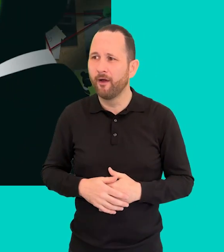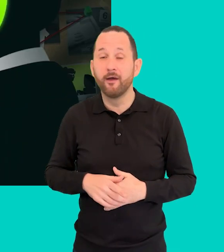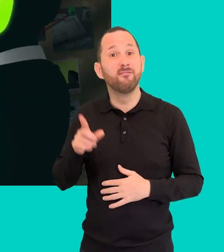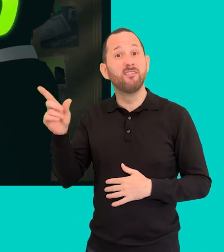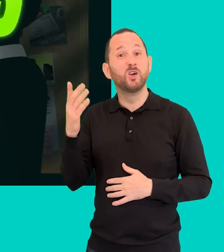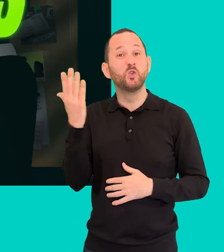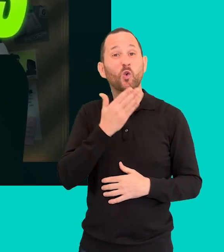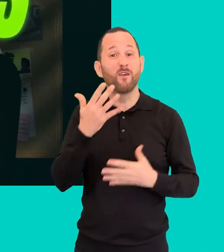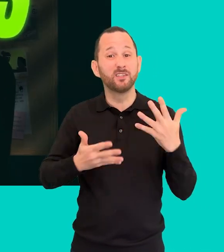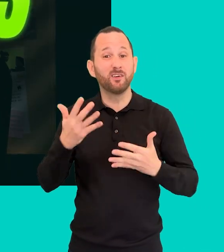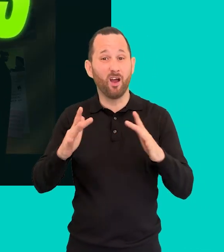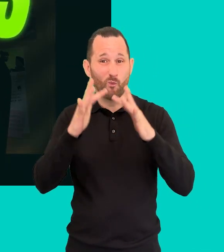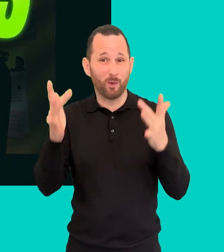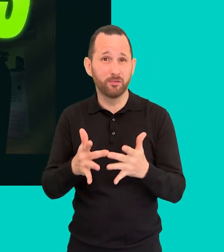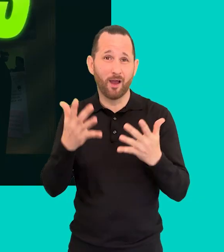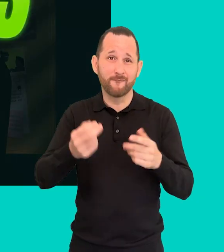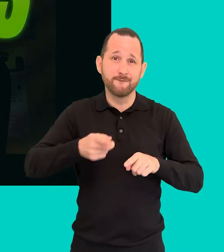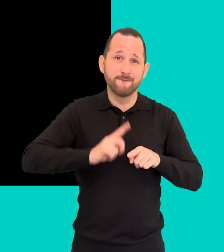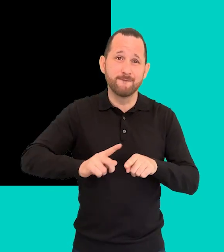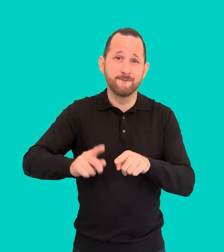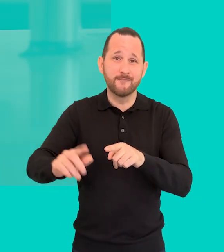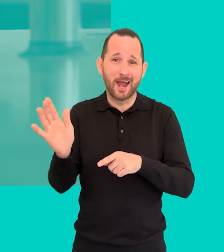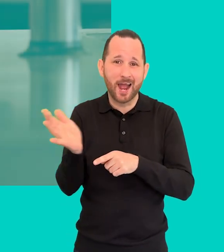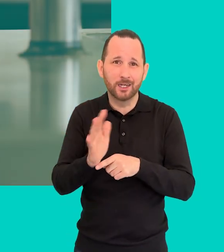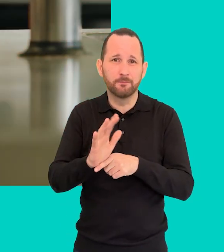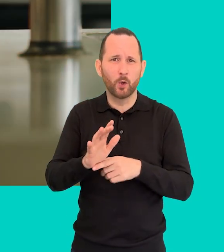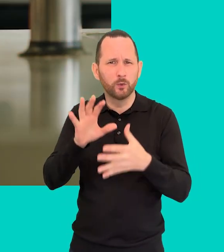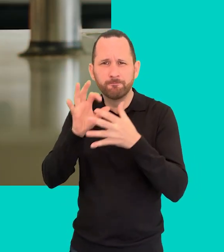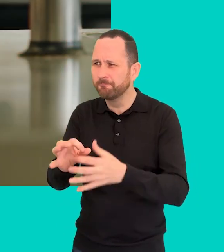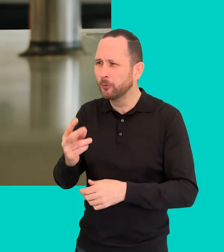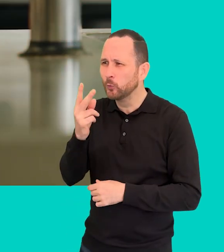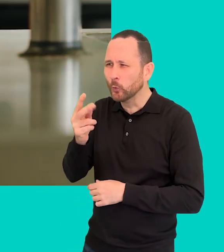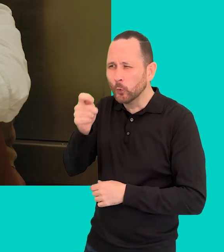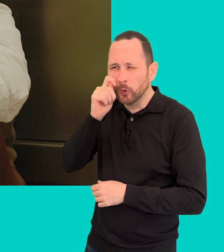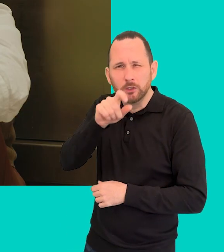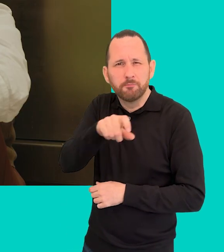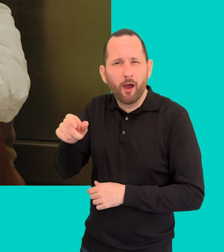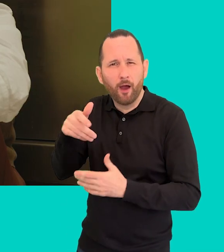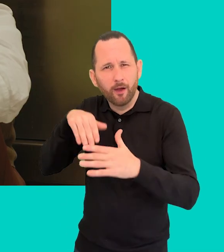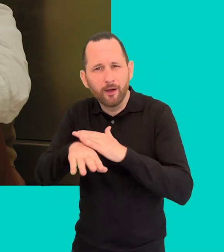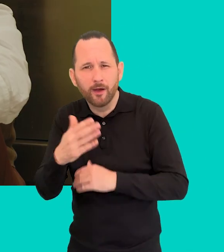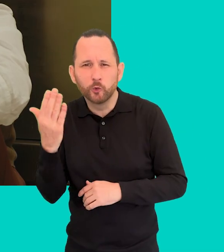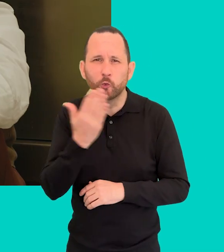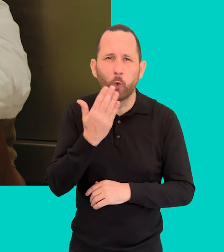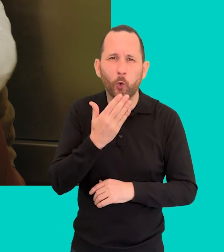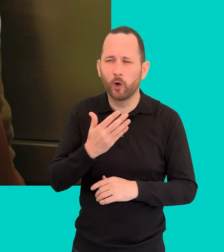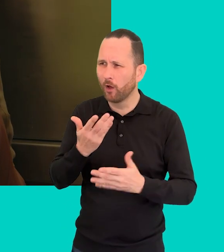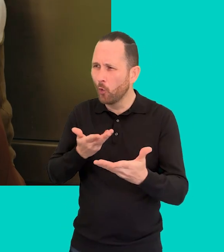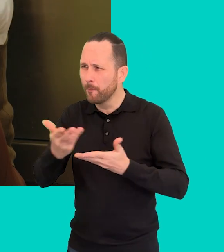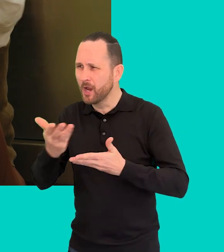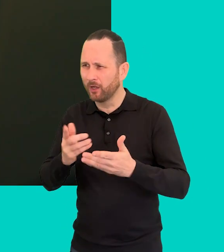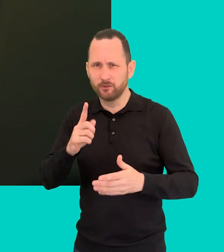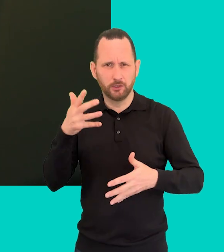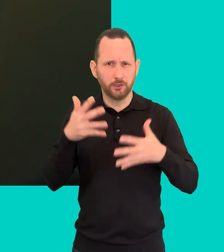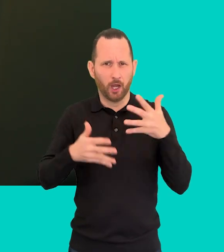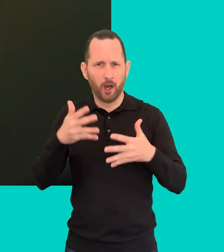Signs, there's an episode of a web series called Code Breakers, which follows two spies undercover in a fictional school, using their BSL skills